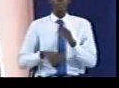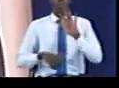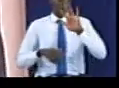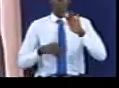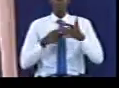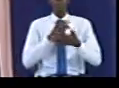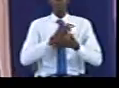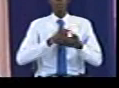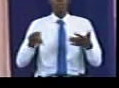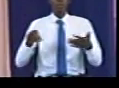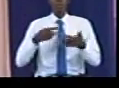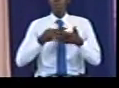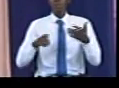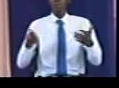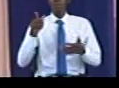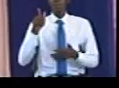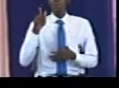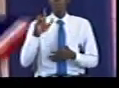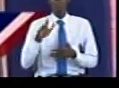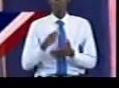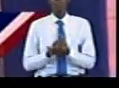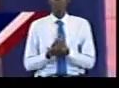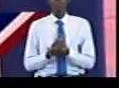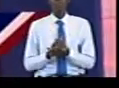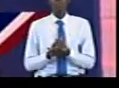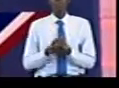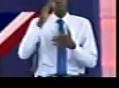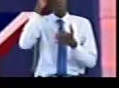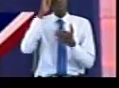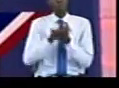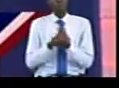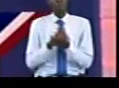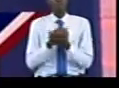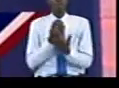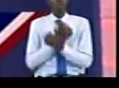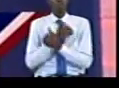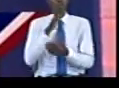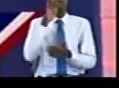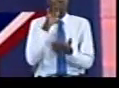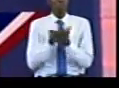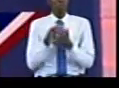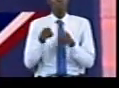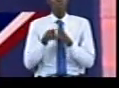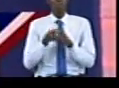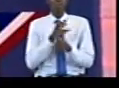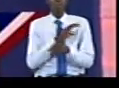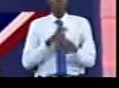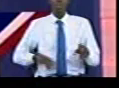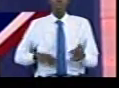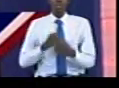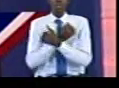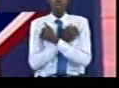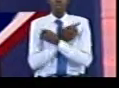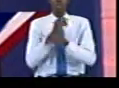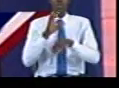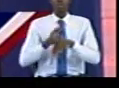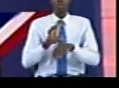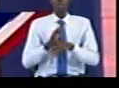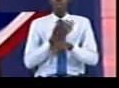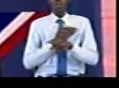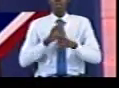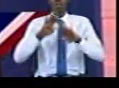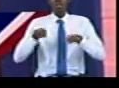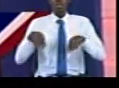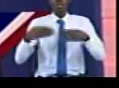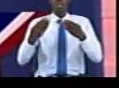chapter 5, verse 25. Husbands, love your wives, even as Christ also loved the church and gave